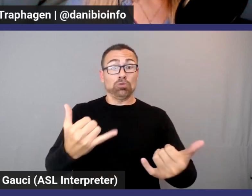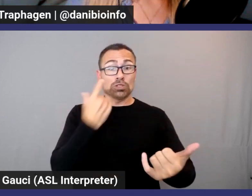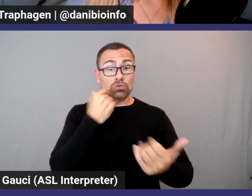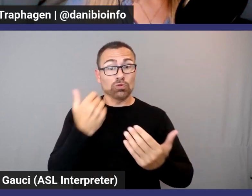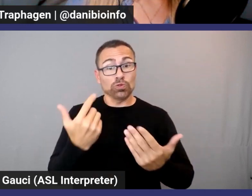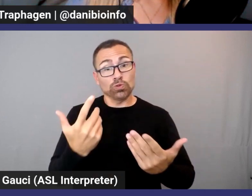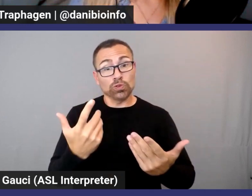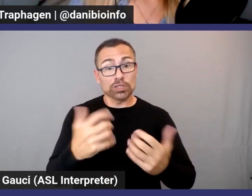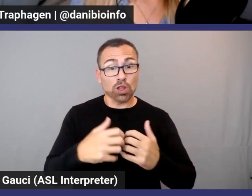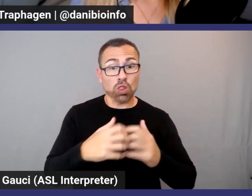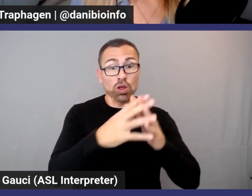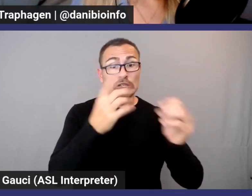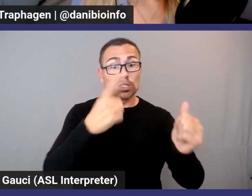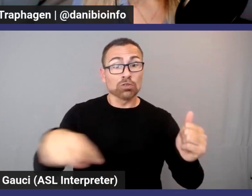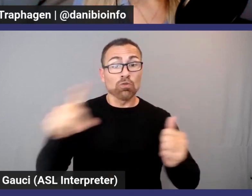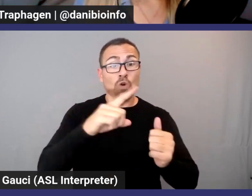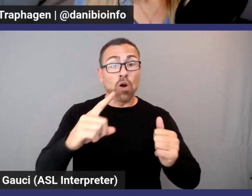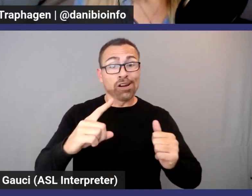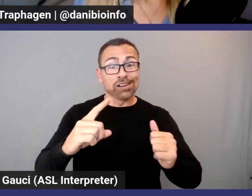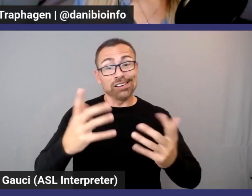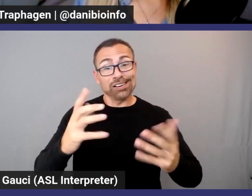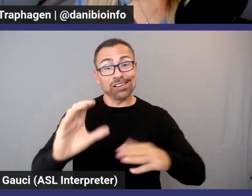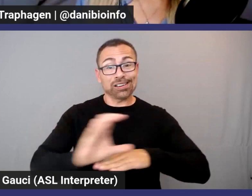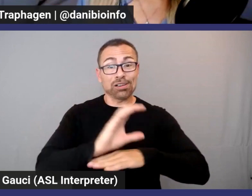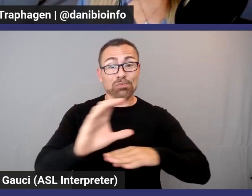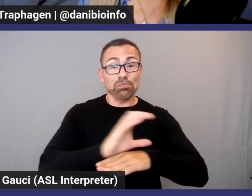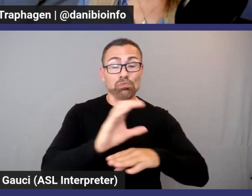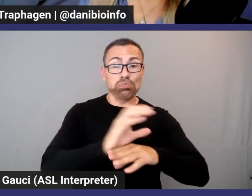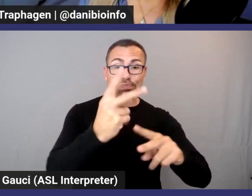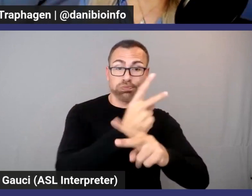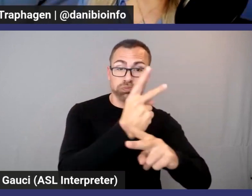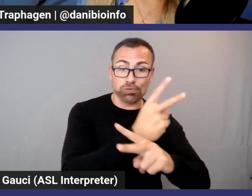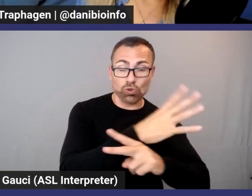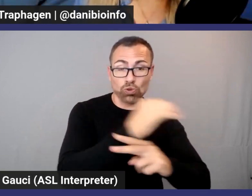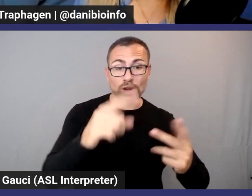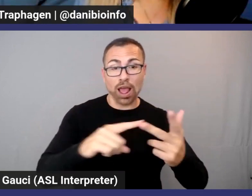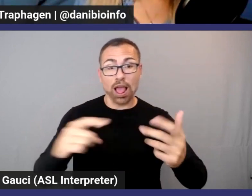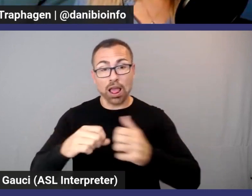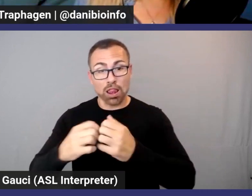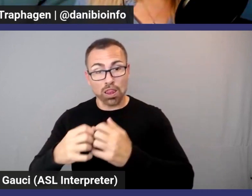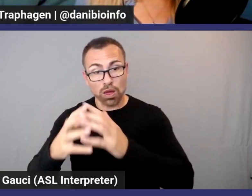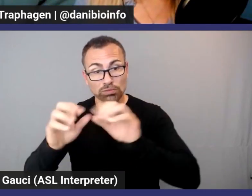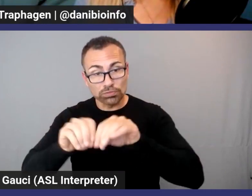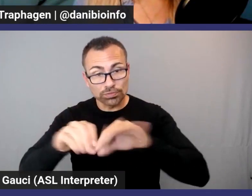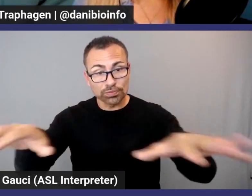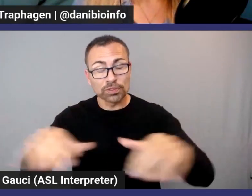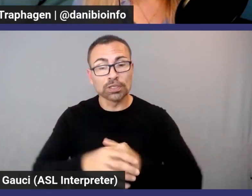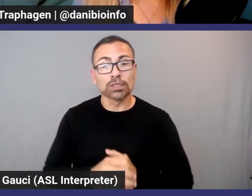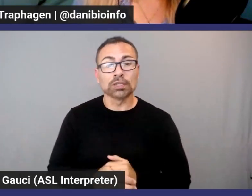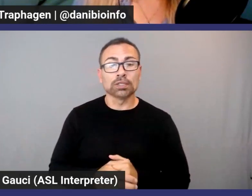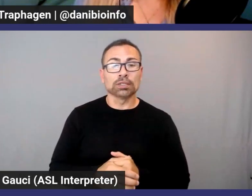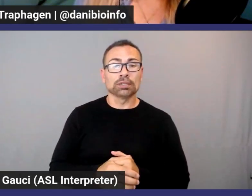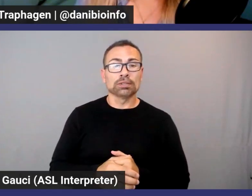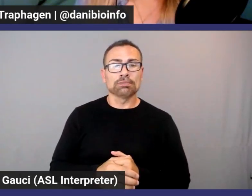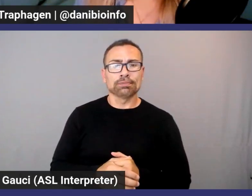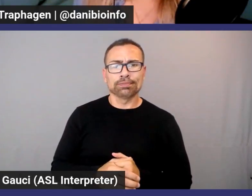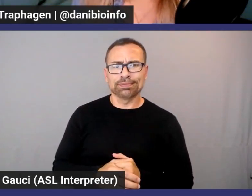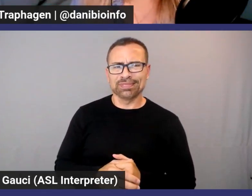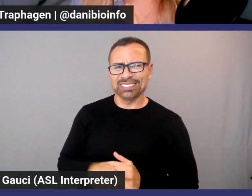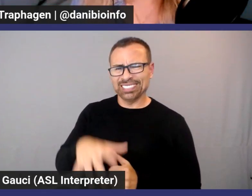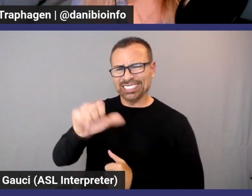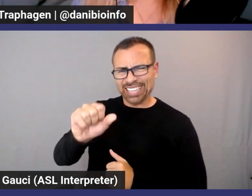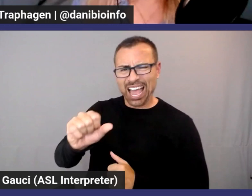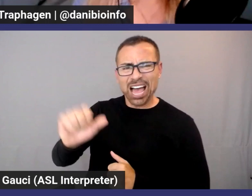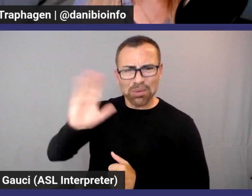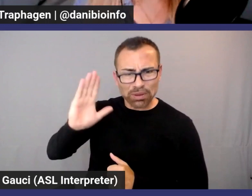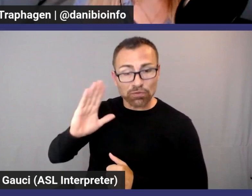vision and natural language processing. Yeah, and it's interesting because, it used to be that you would have to be pretty deep into various tech